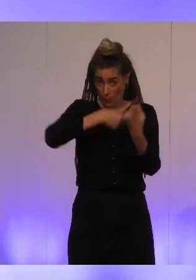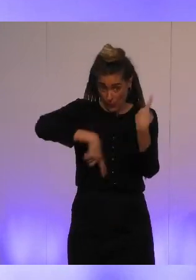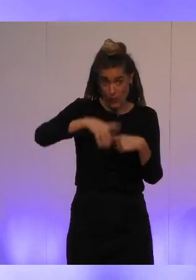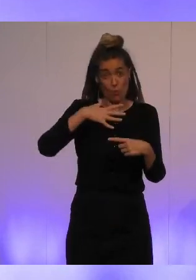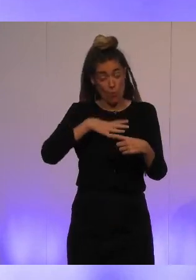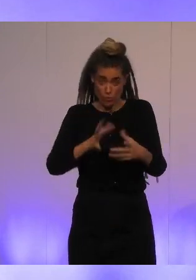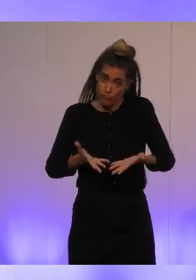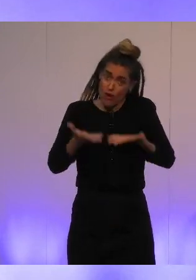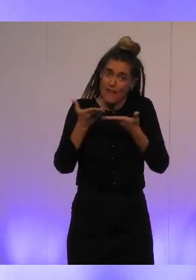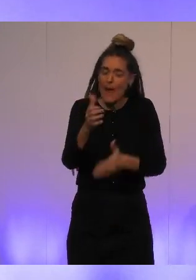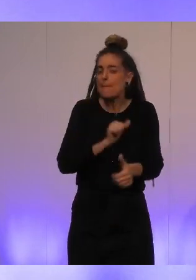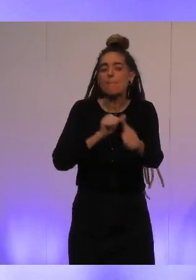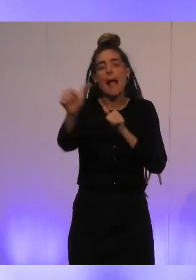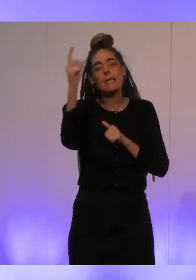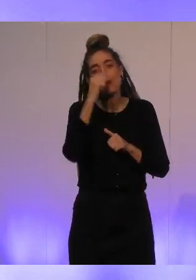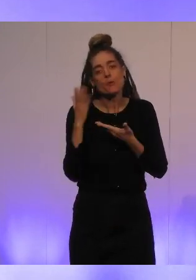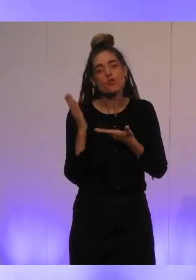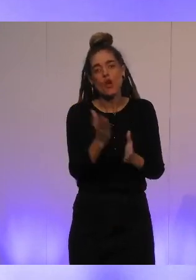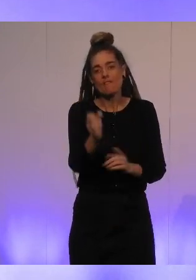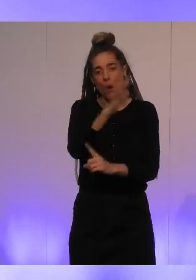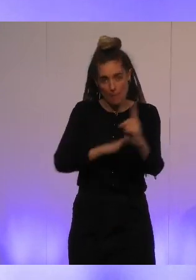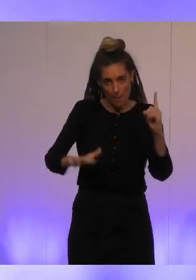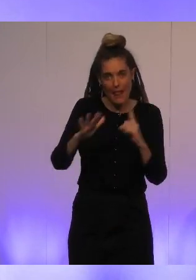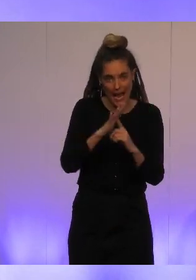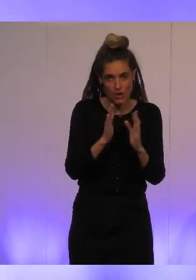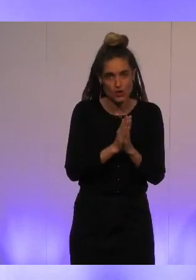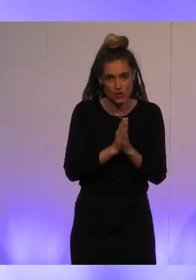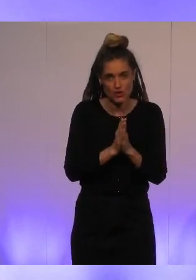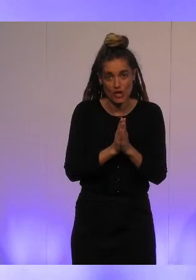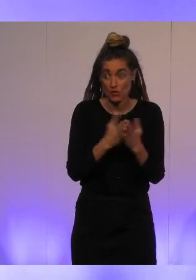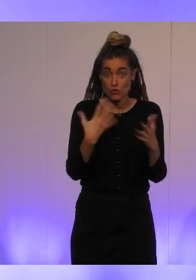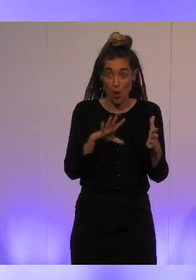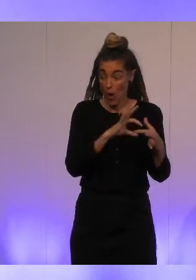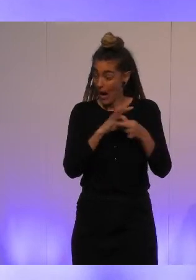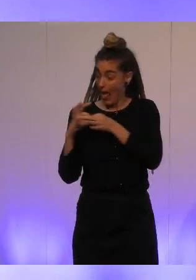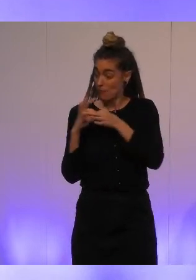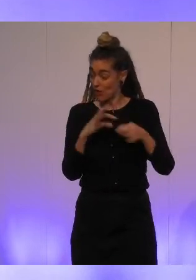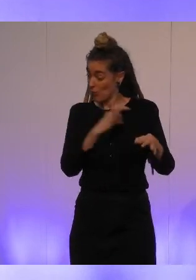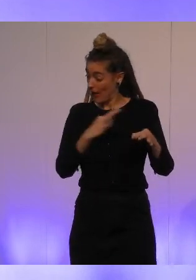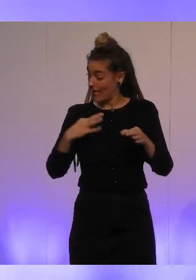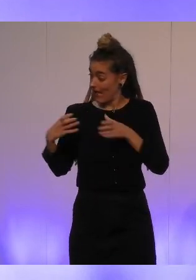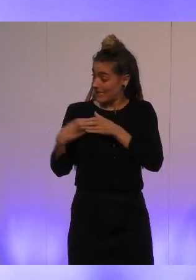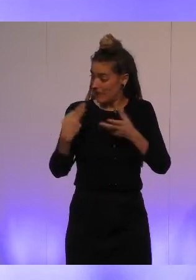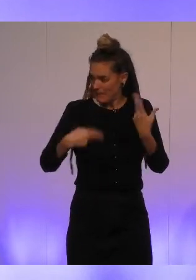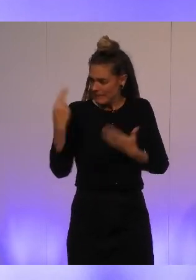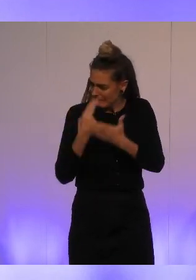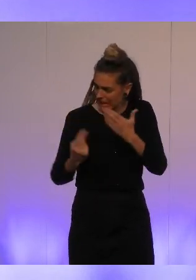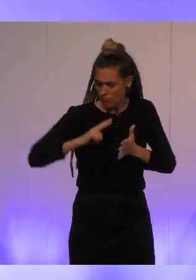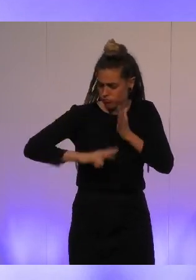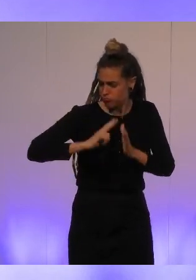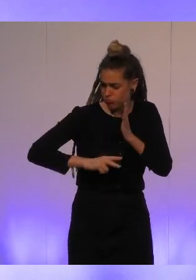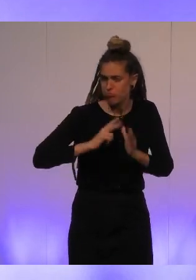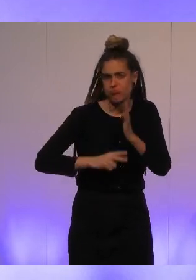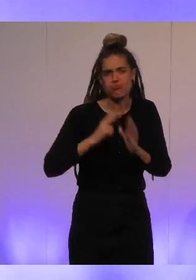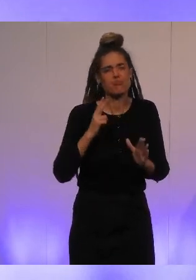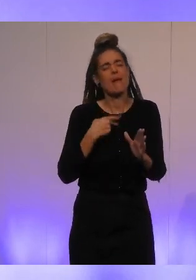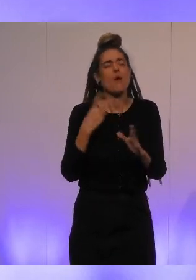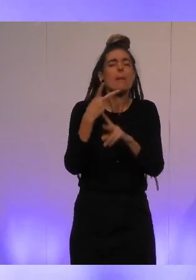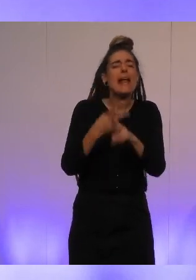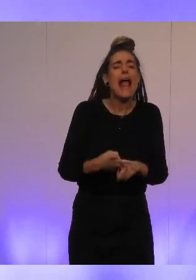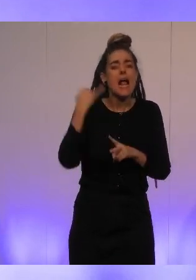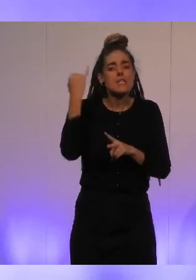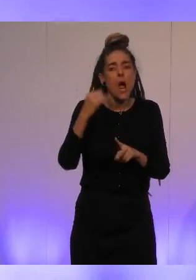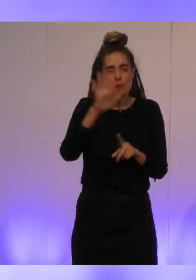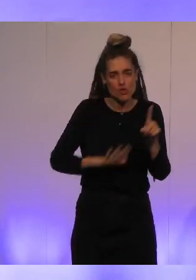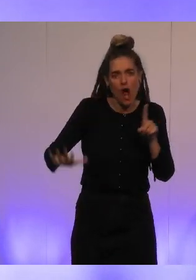for our population. Designed in collaboration with our clinical teams and Joined Up Care Derbyshire partners, this